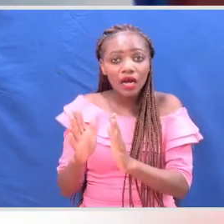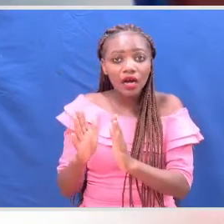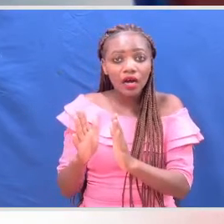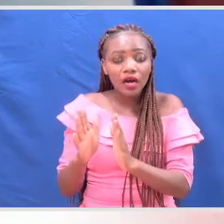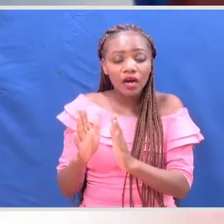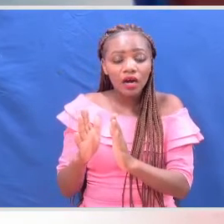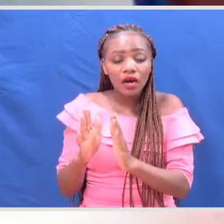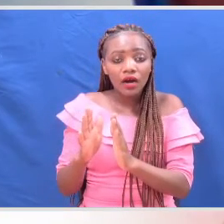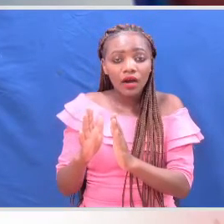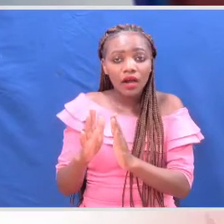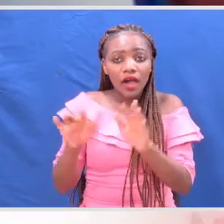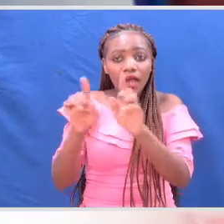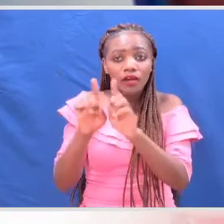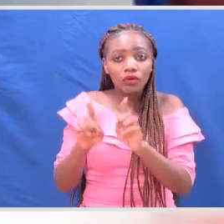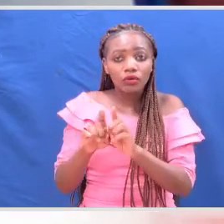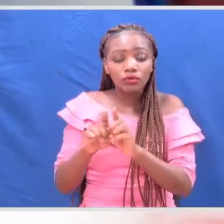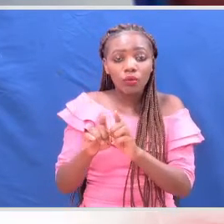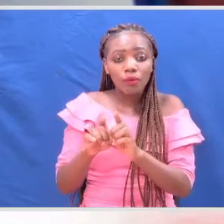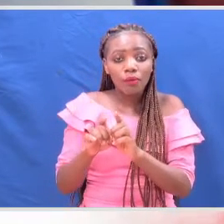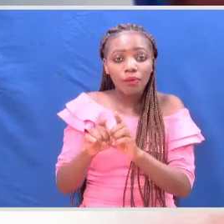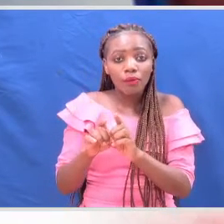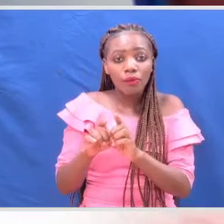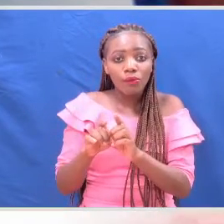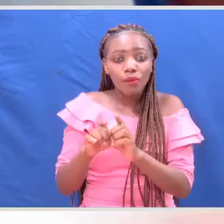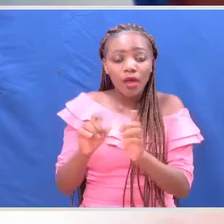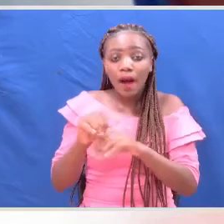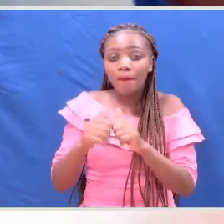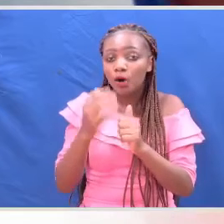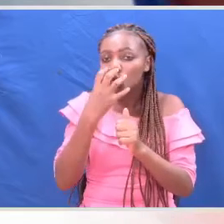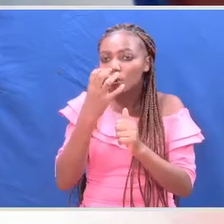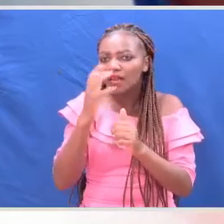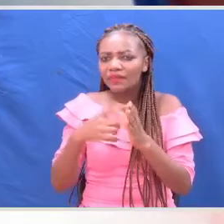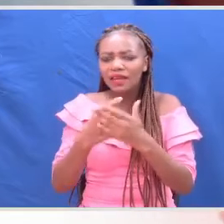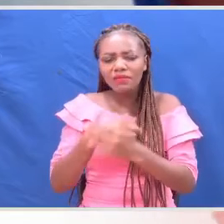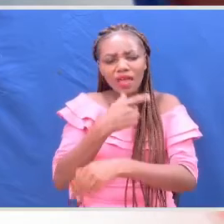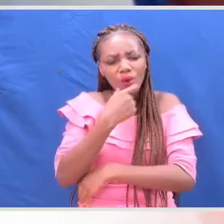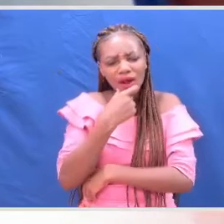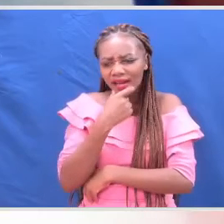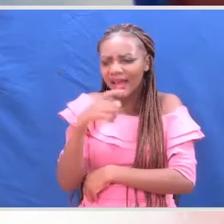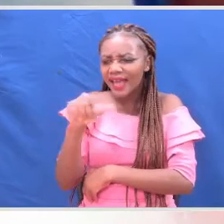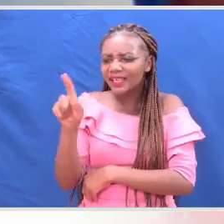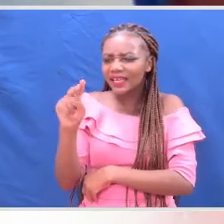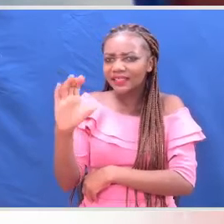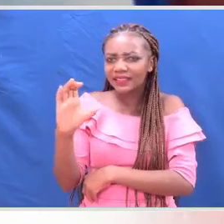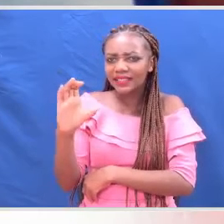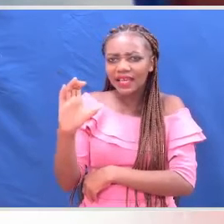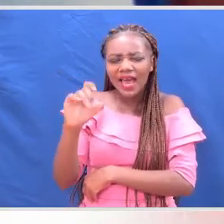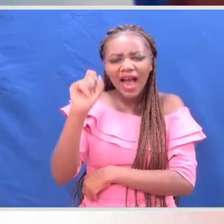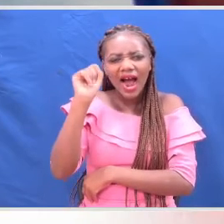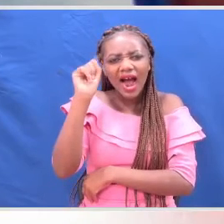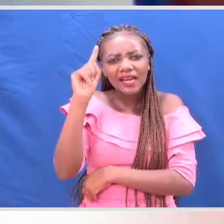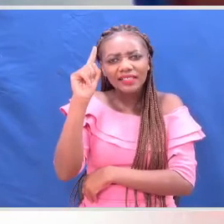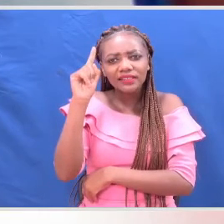went and be with the ODM, how can they even dream of interpreting